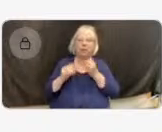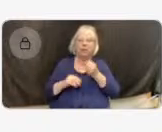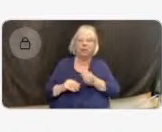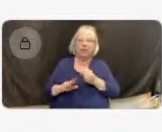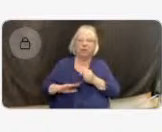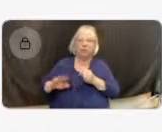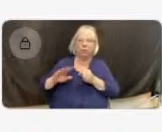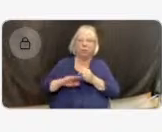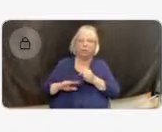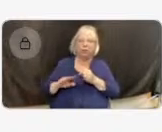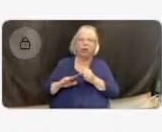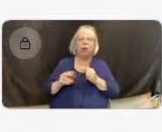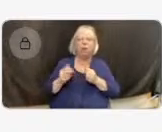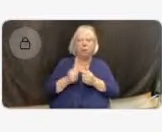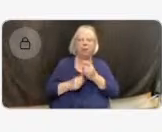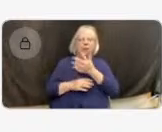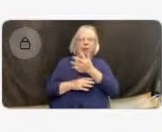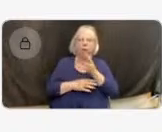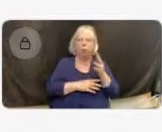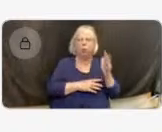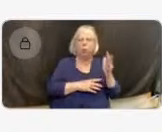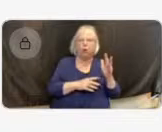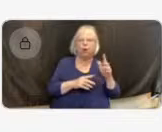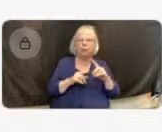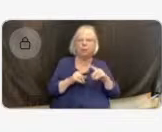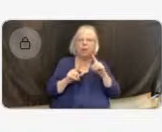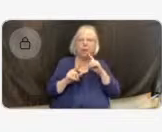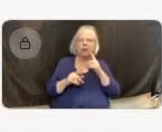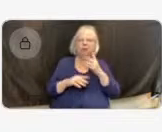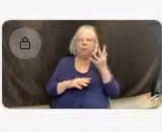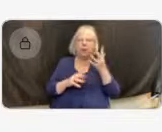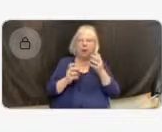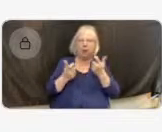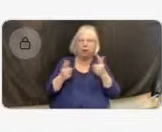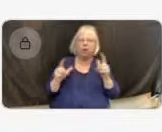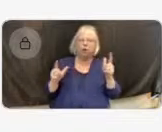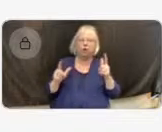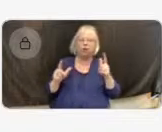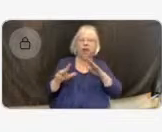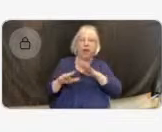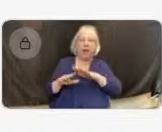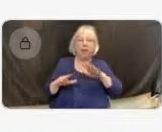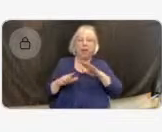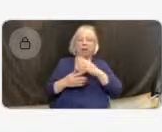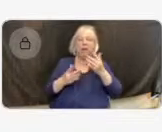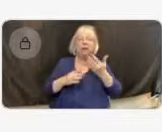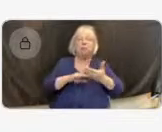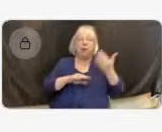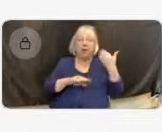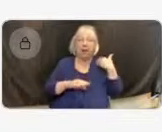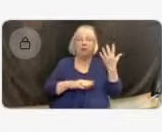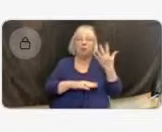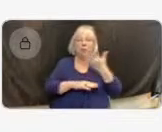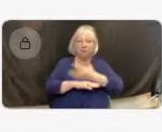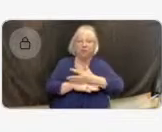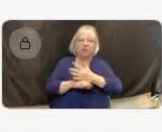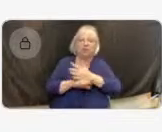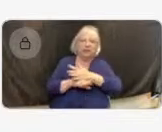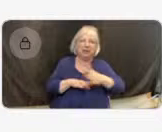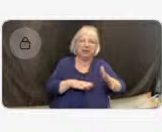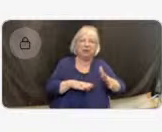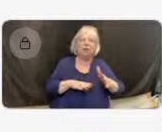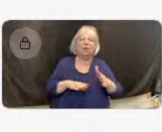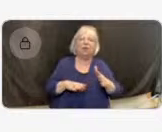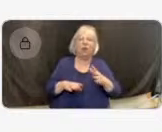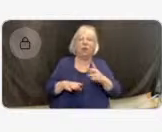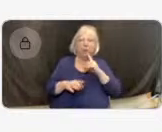It's primarily wooded now, but it has been cleared. A large portion of it has been cleared in the past and used for different